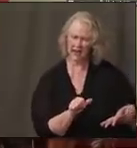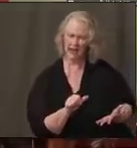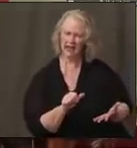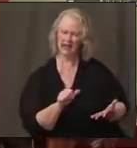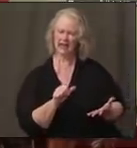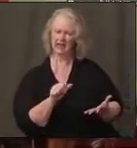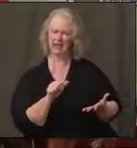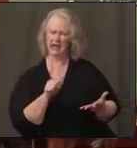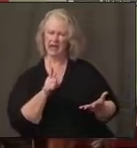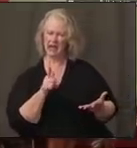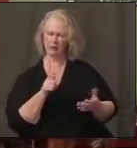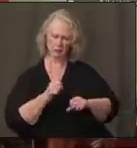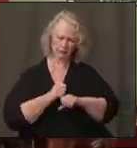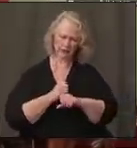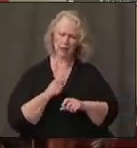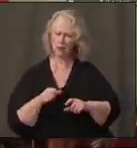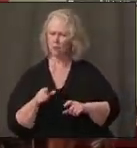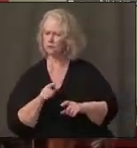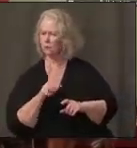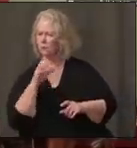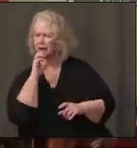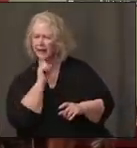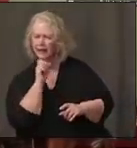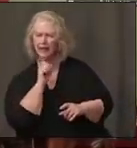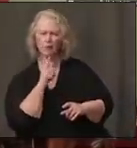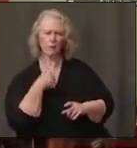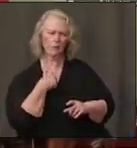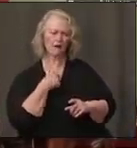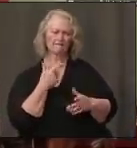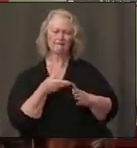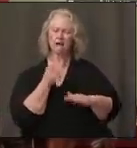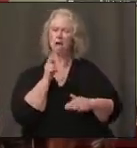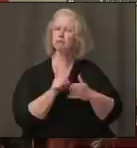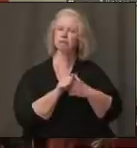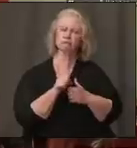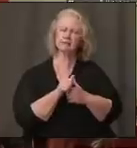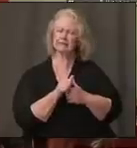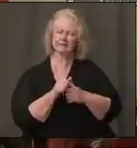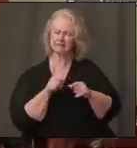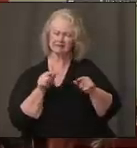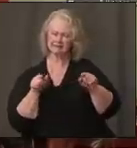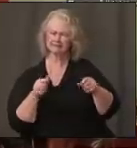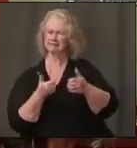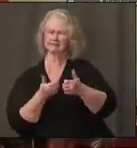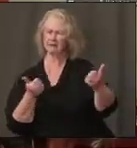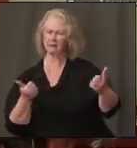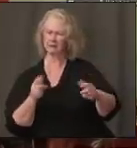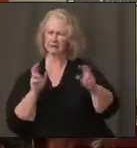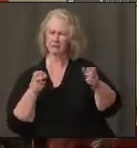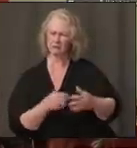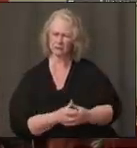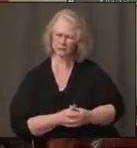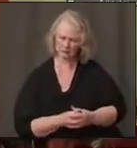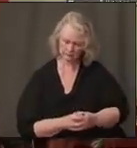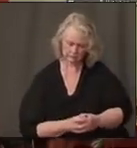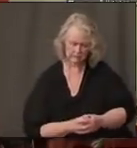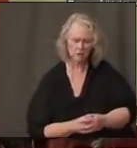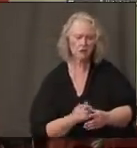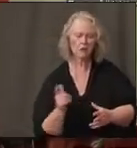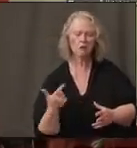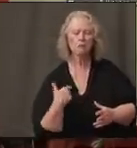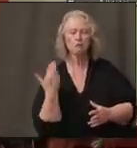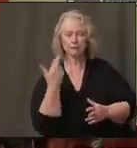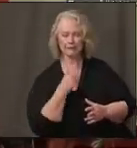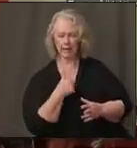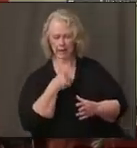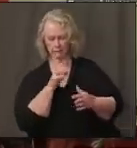protecting people who are elderly or have comorbidities are not related. Well, the reason I mentioned the